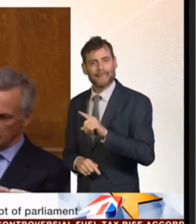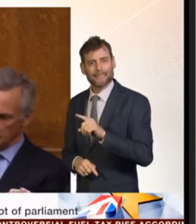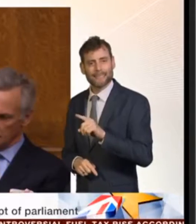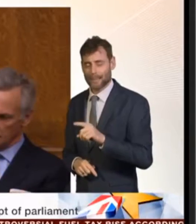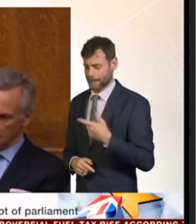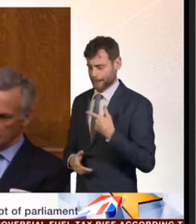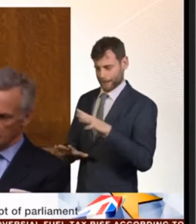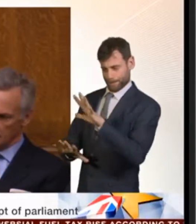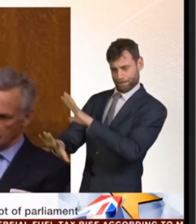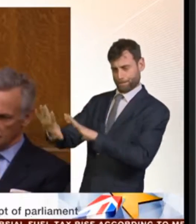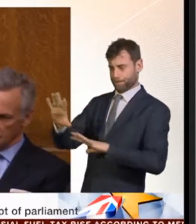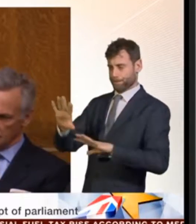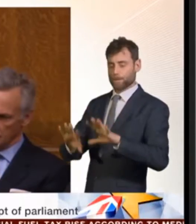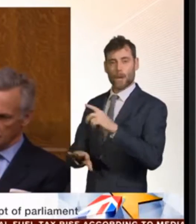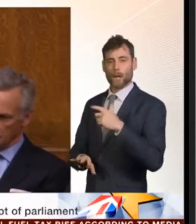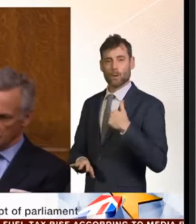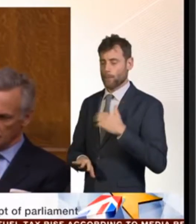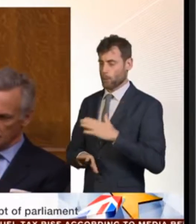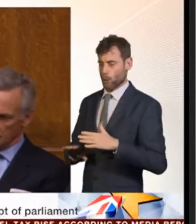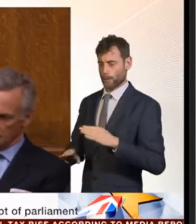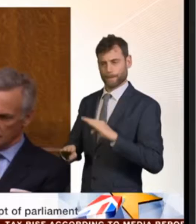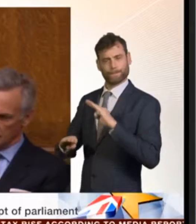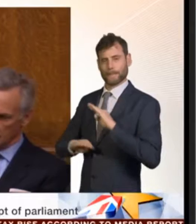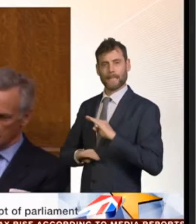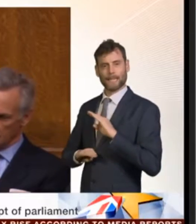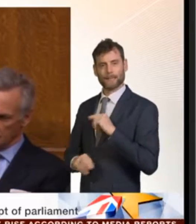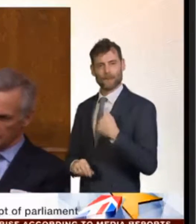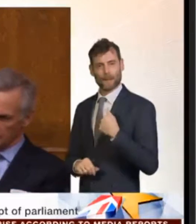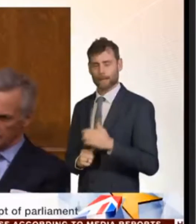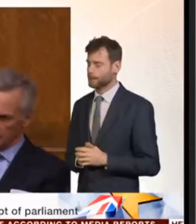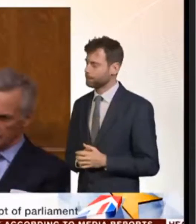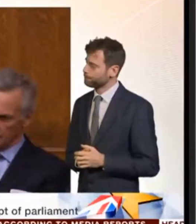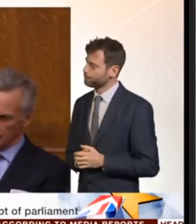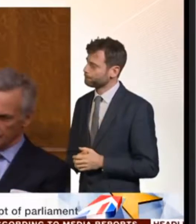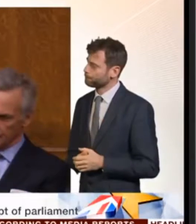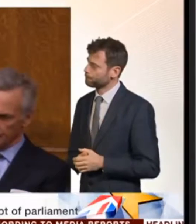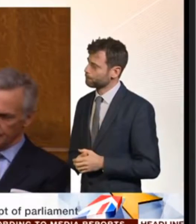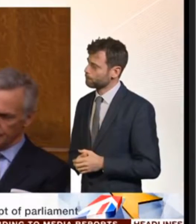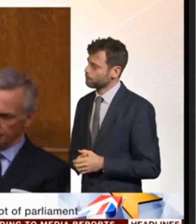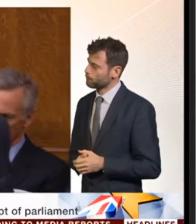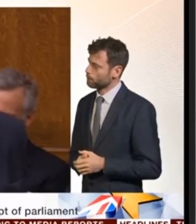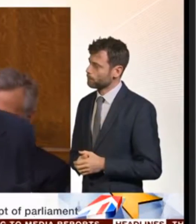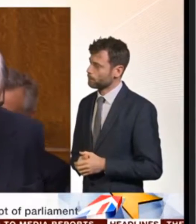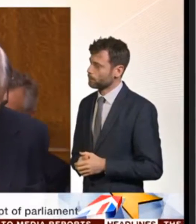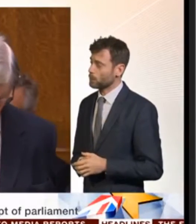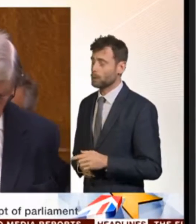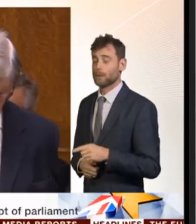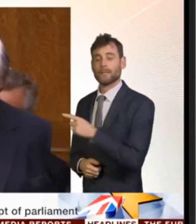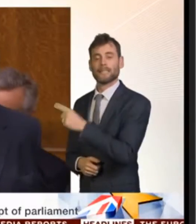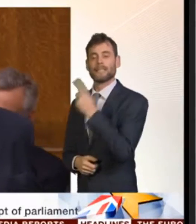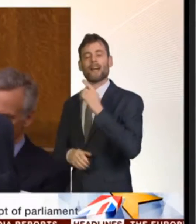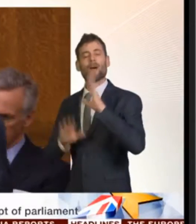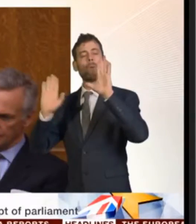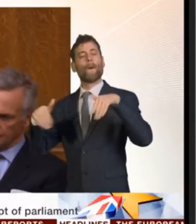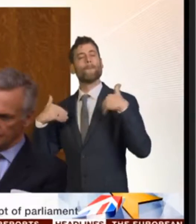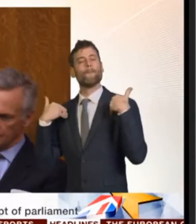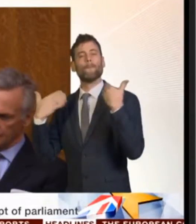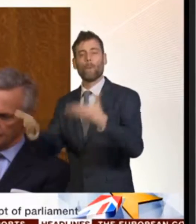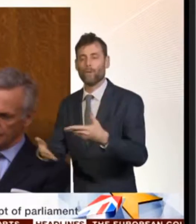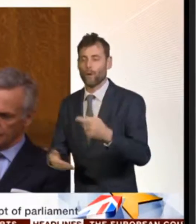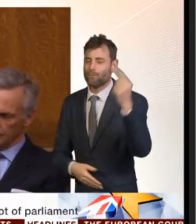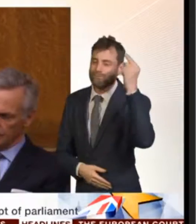me any comfort whatsoever. So I do think that to say that we should move on and that we should get